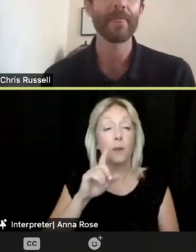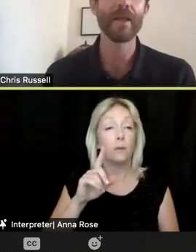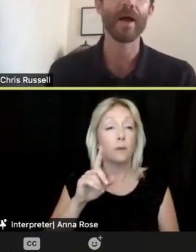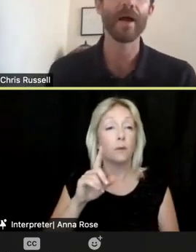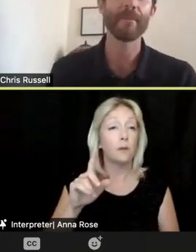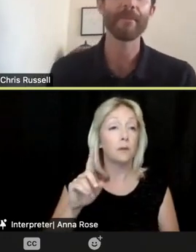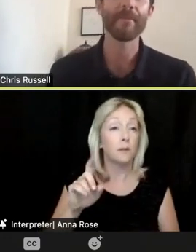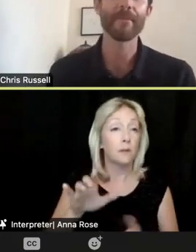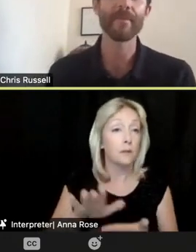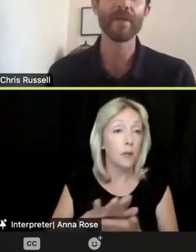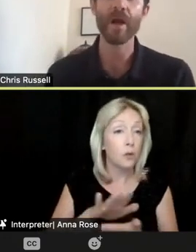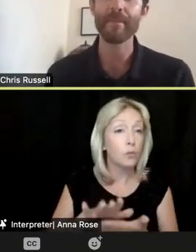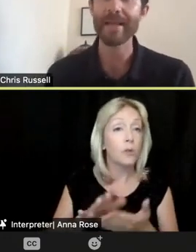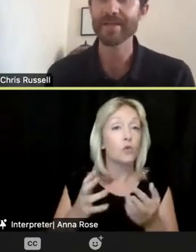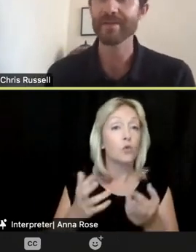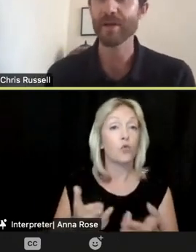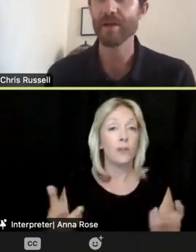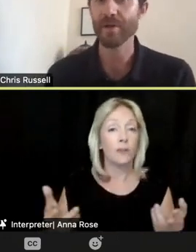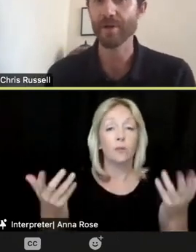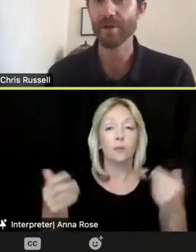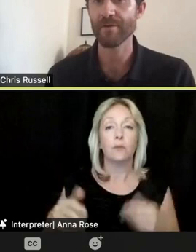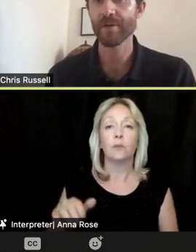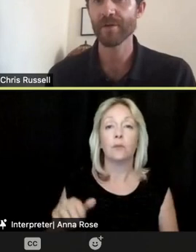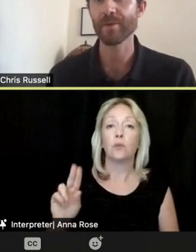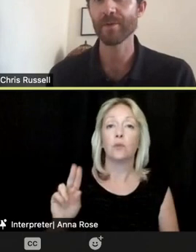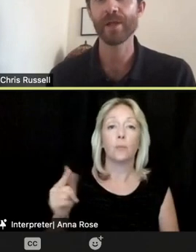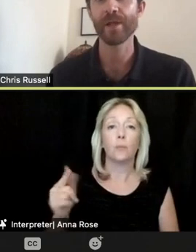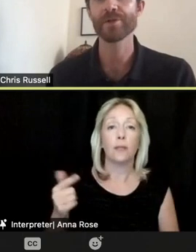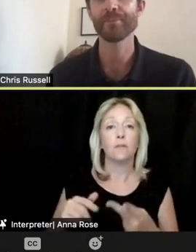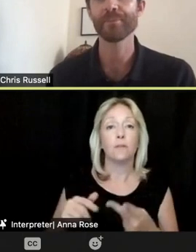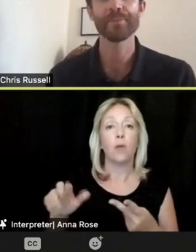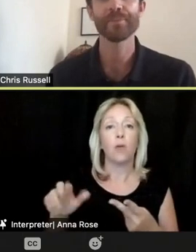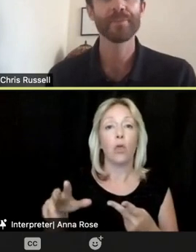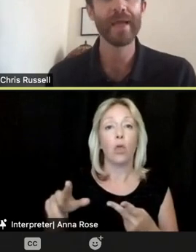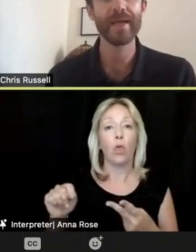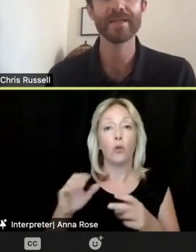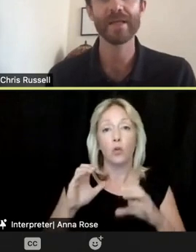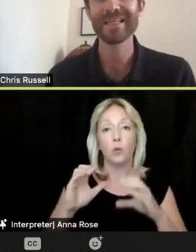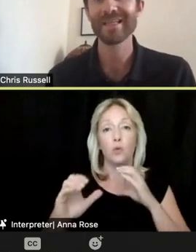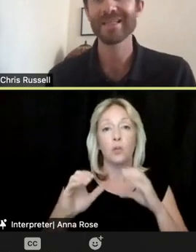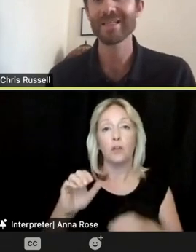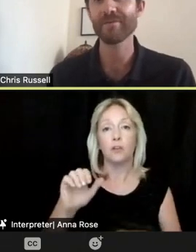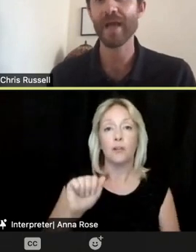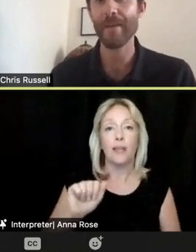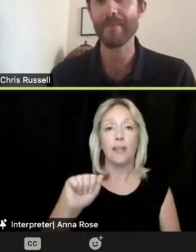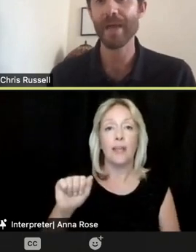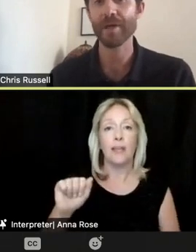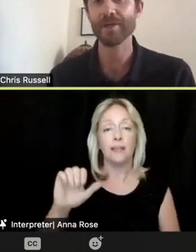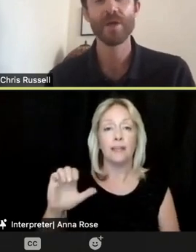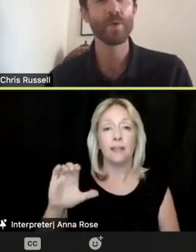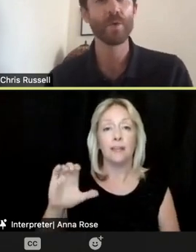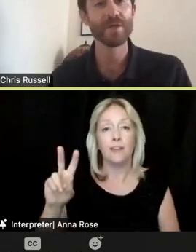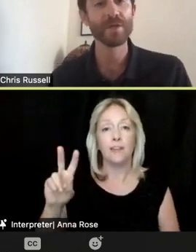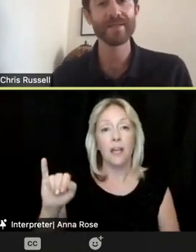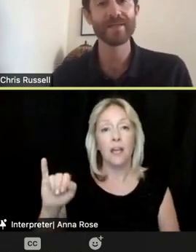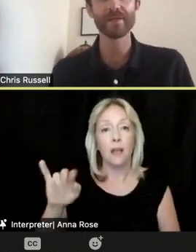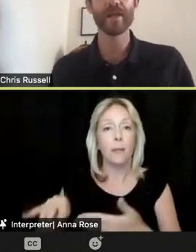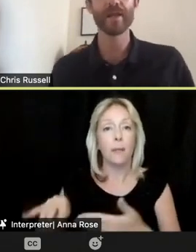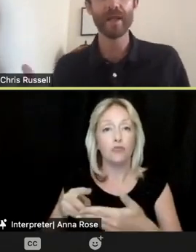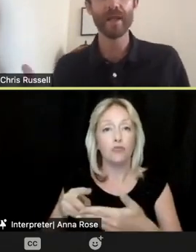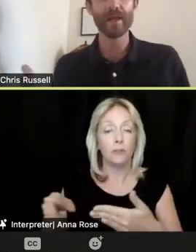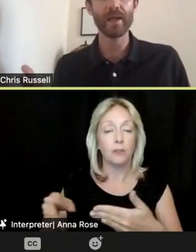resource. The Augmentative and Alternative Communication AAC CVI matrix, which